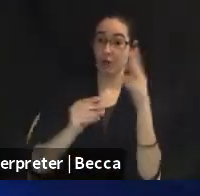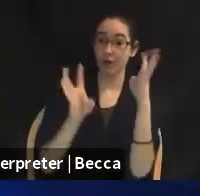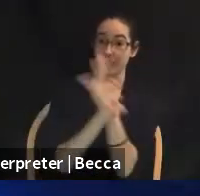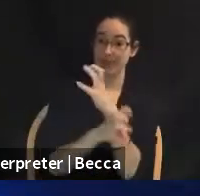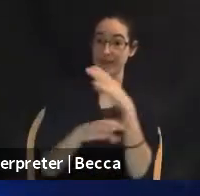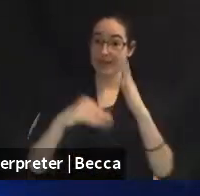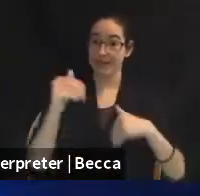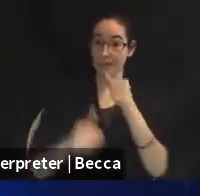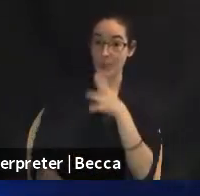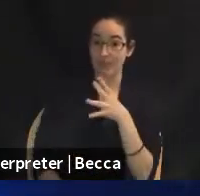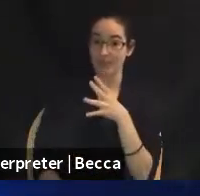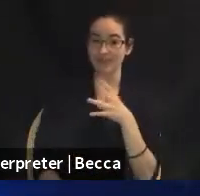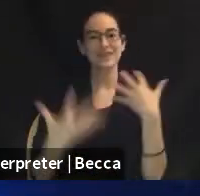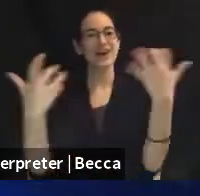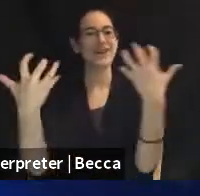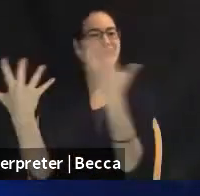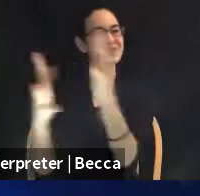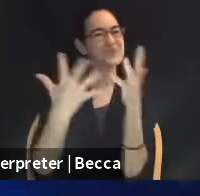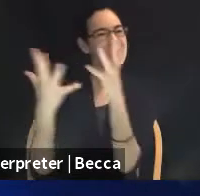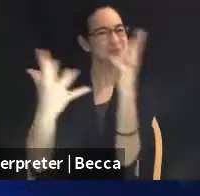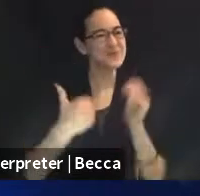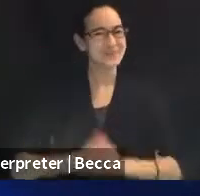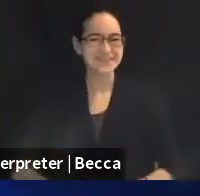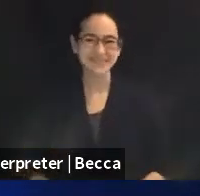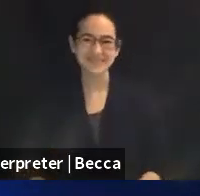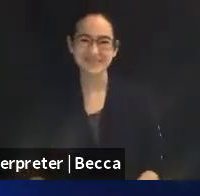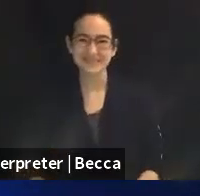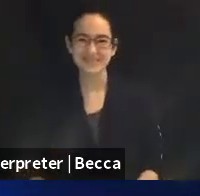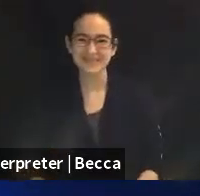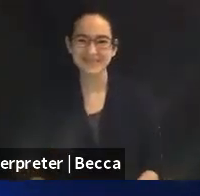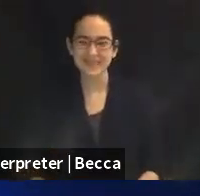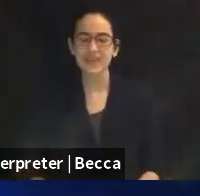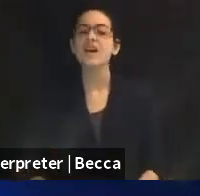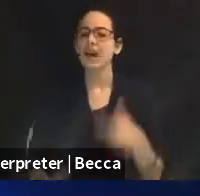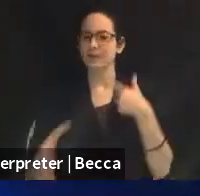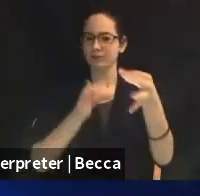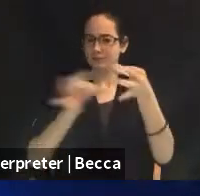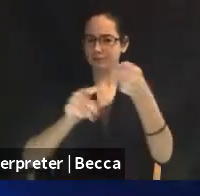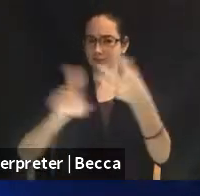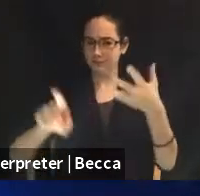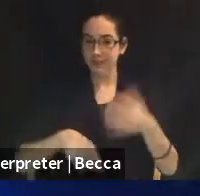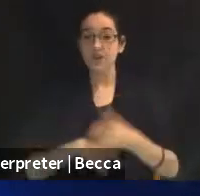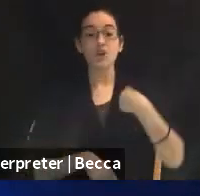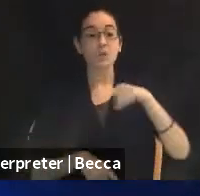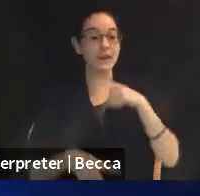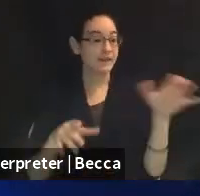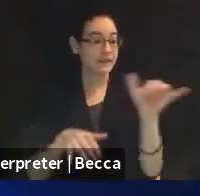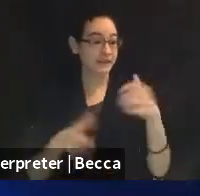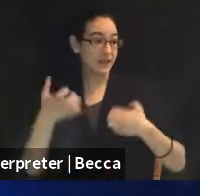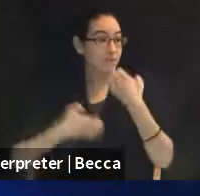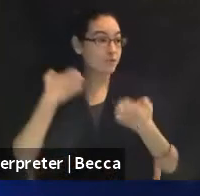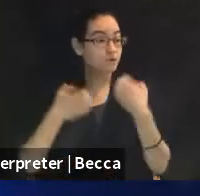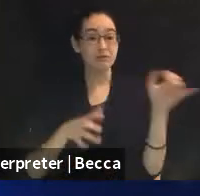Oh, wow, we got some hand claps on that one. Let me tell you why we're more complicated, because we have the same emotions, the same ups and downs,